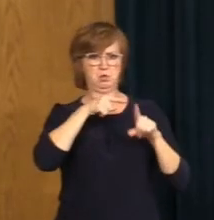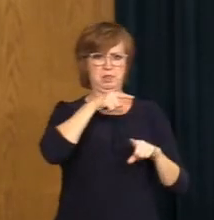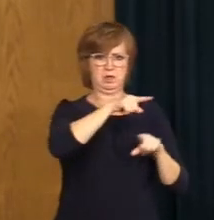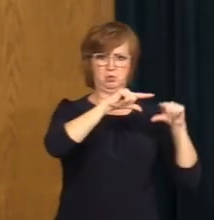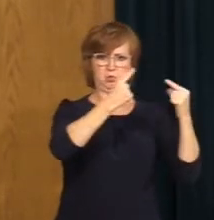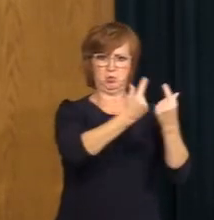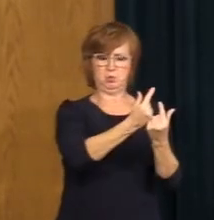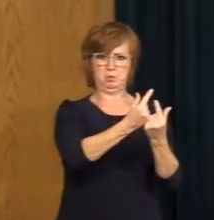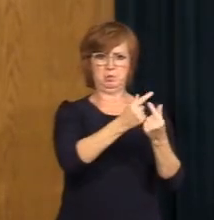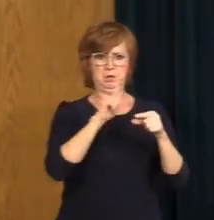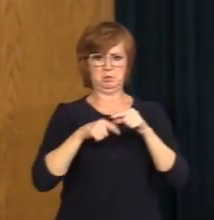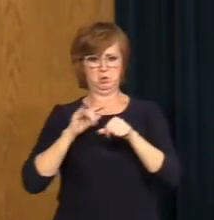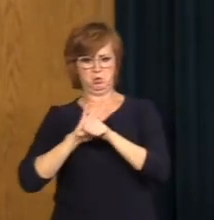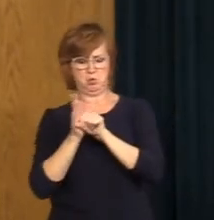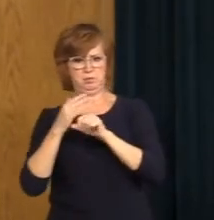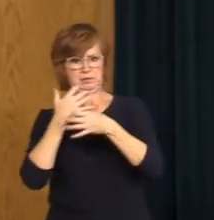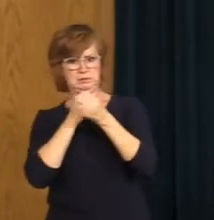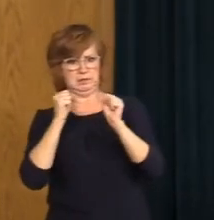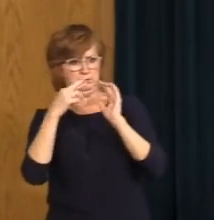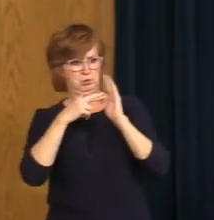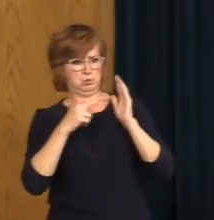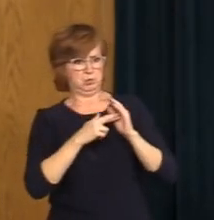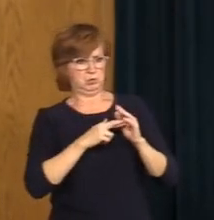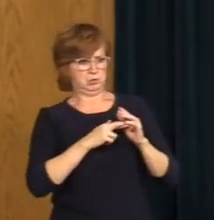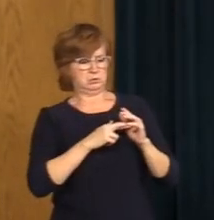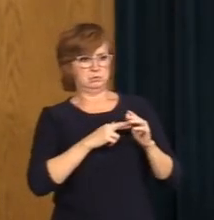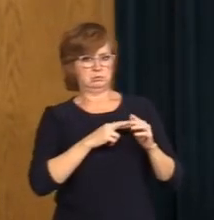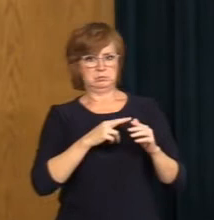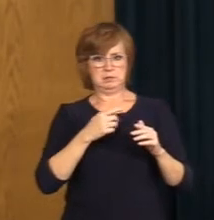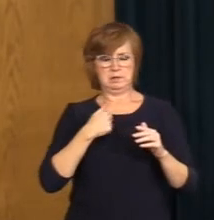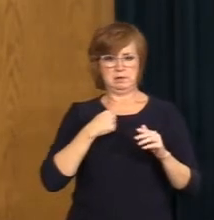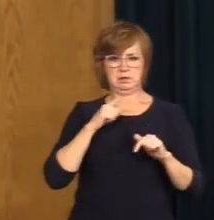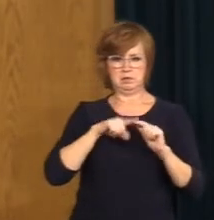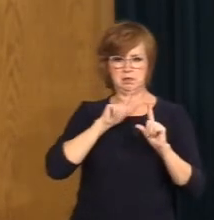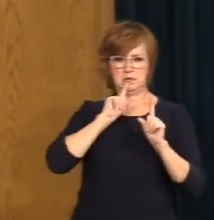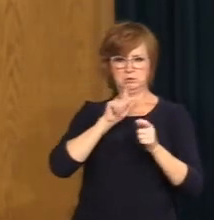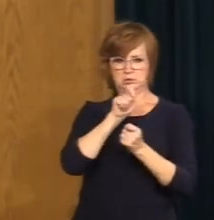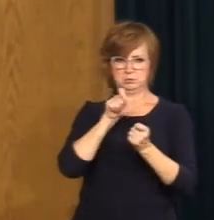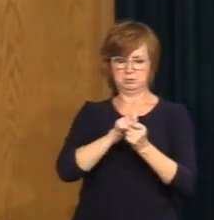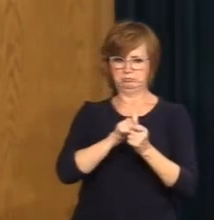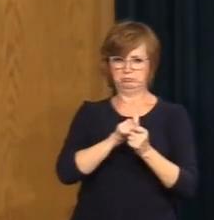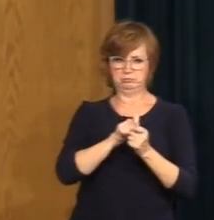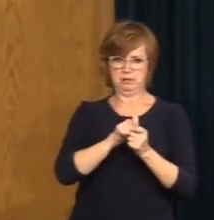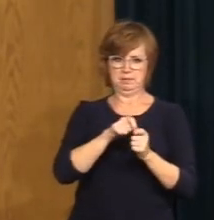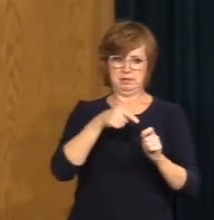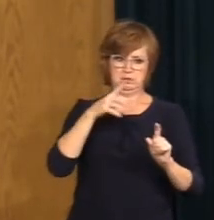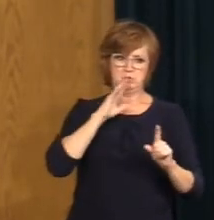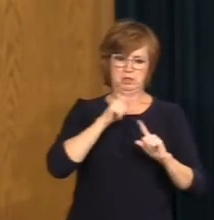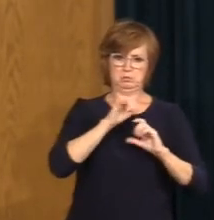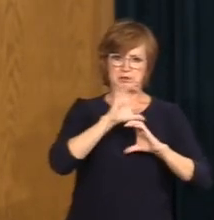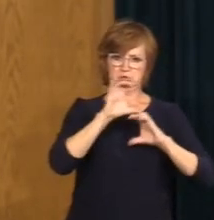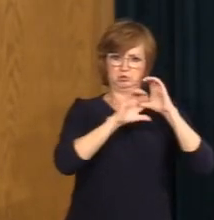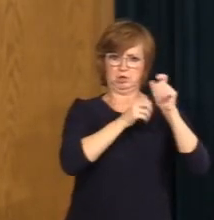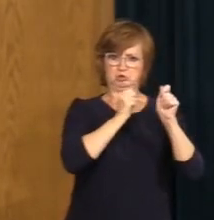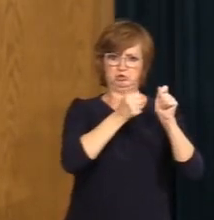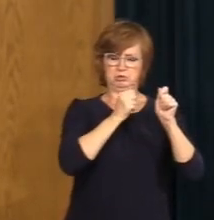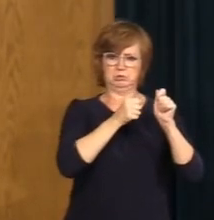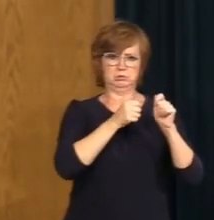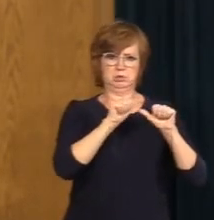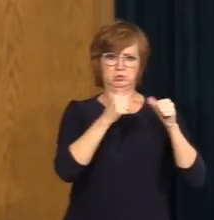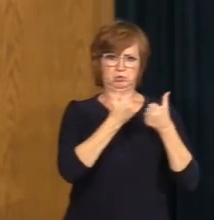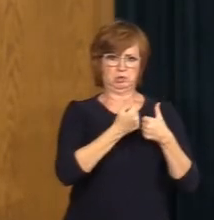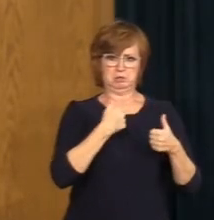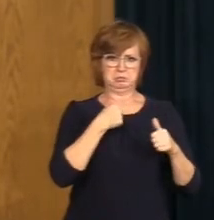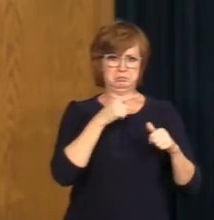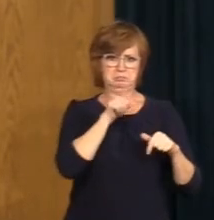So I may not be answer this question specifically, but all workplaces have guidelines and